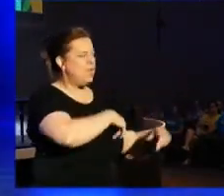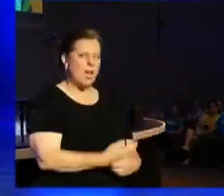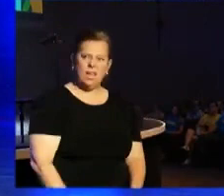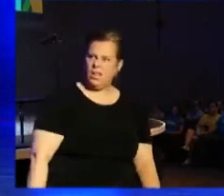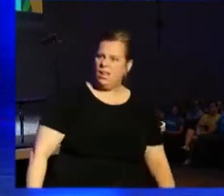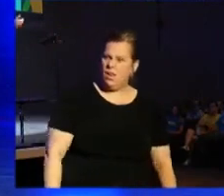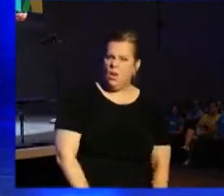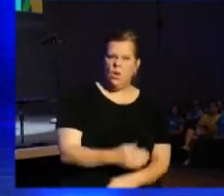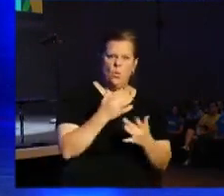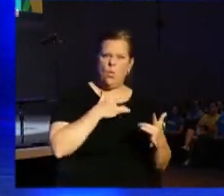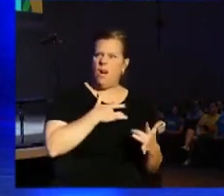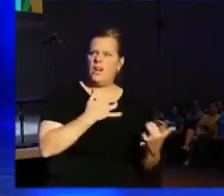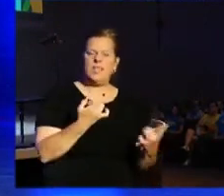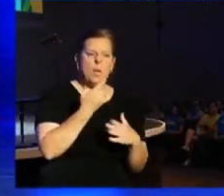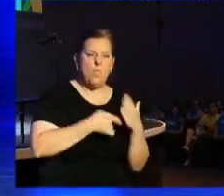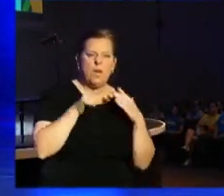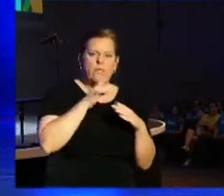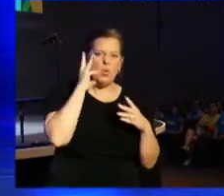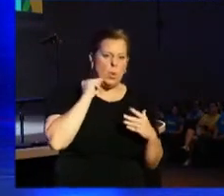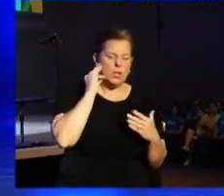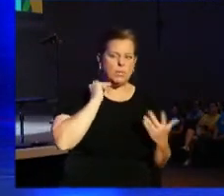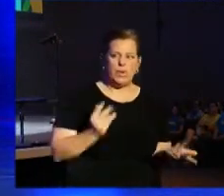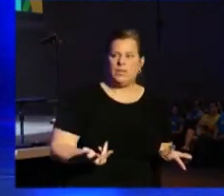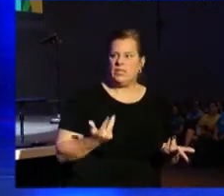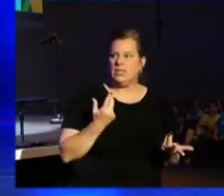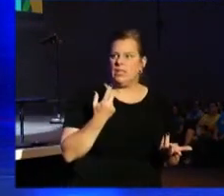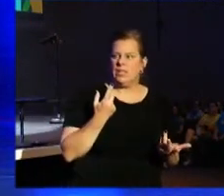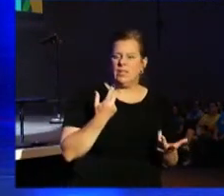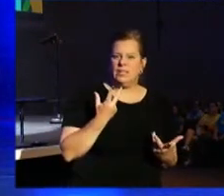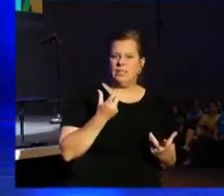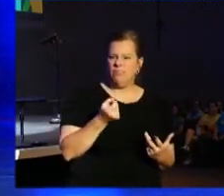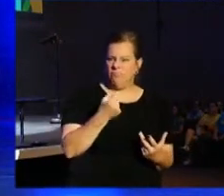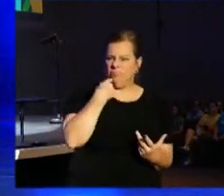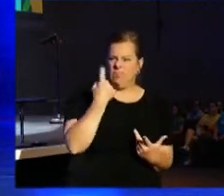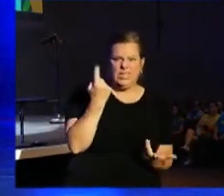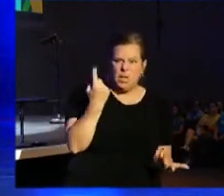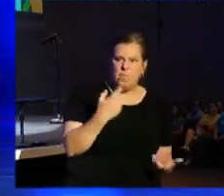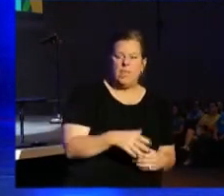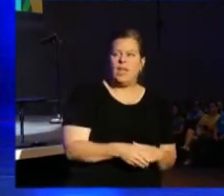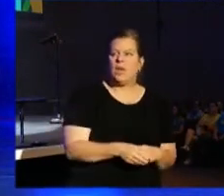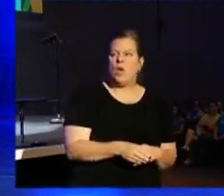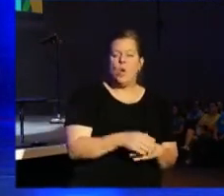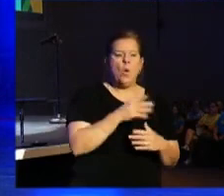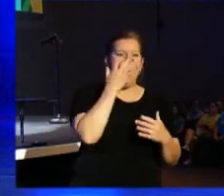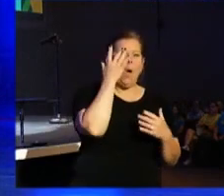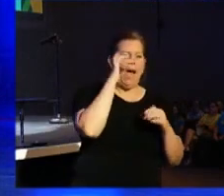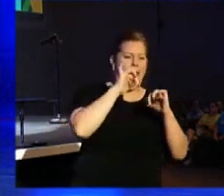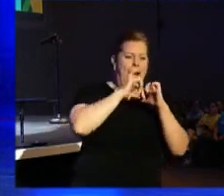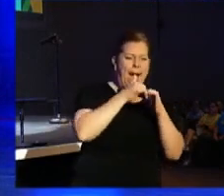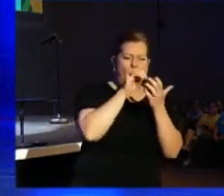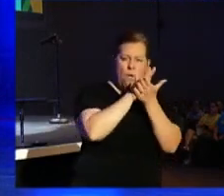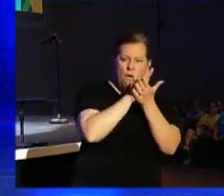you tasted? What is it that you've got an intake that makes you so kind?